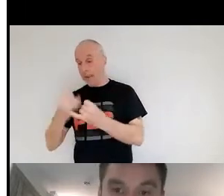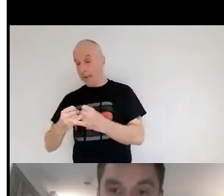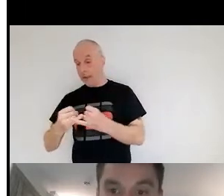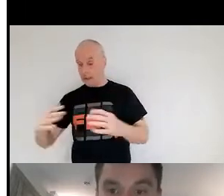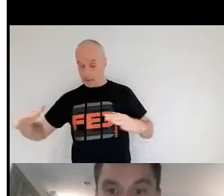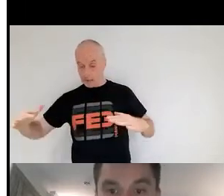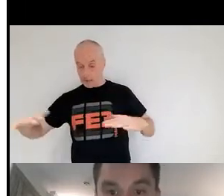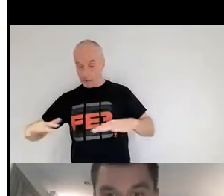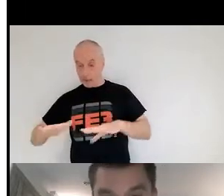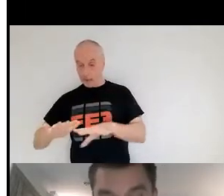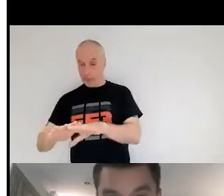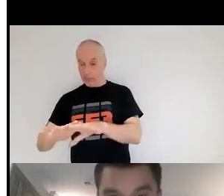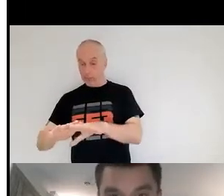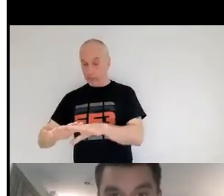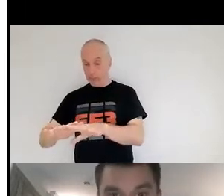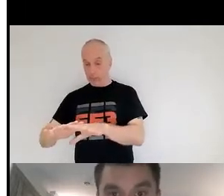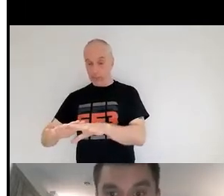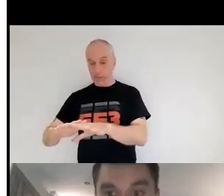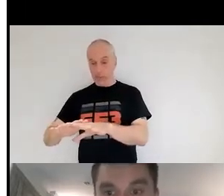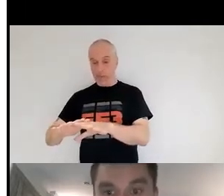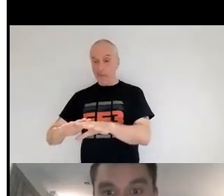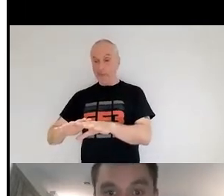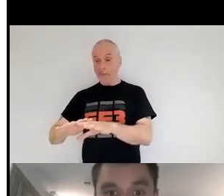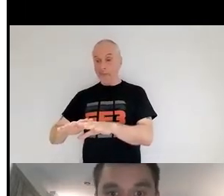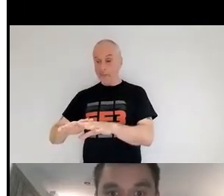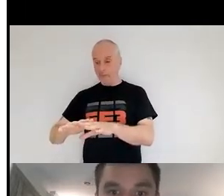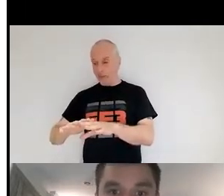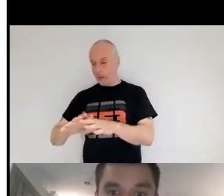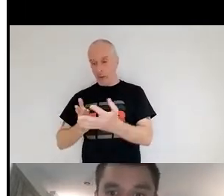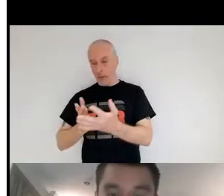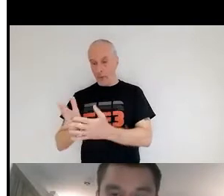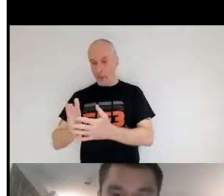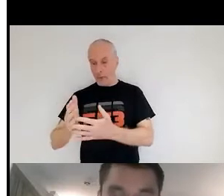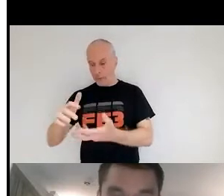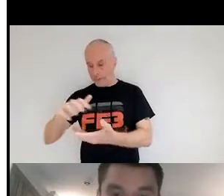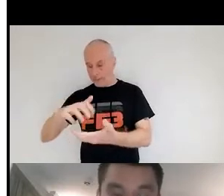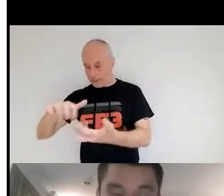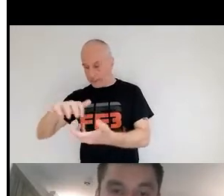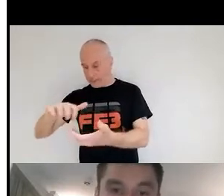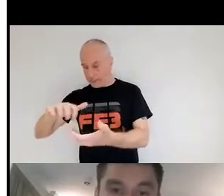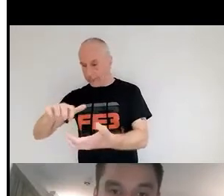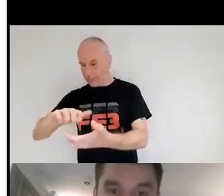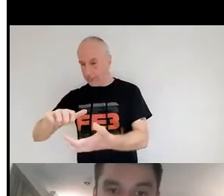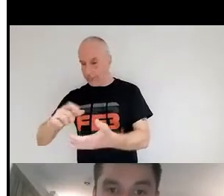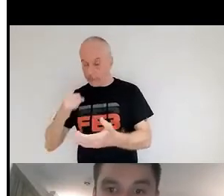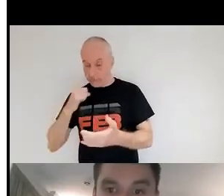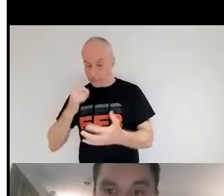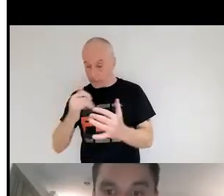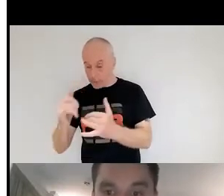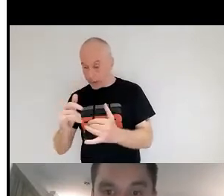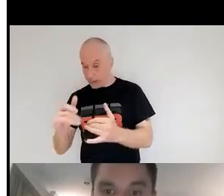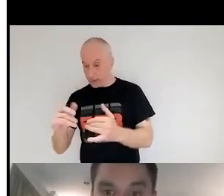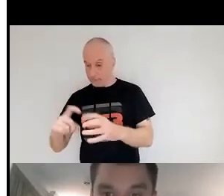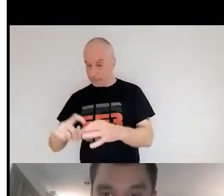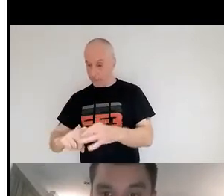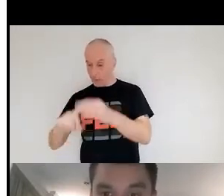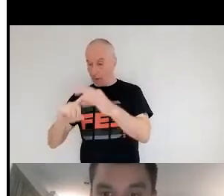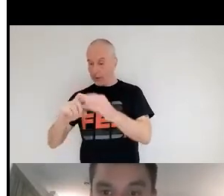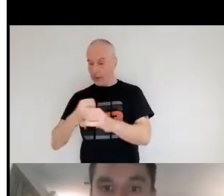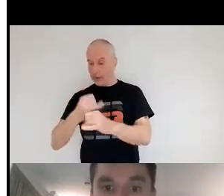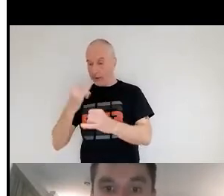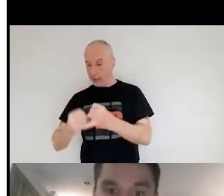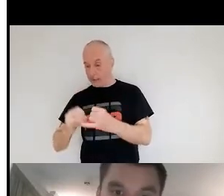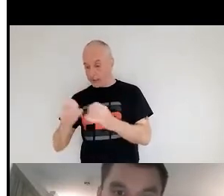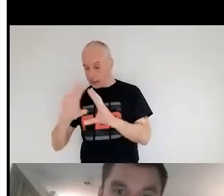hydrogen into it. It goes through some static mixers, and then we check the gas quality to make sure that it's all within spec and all within